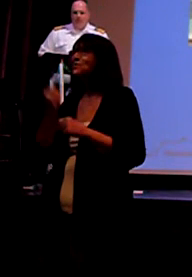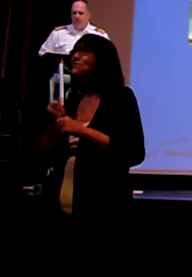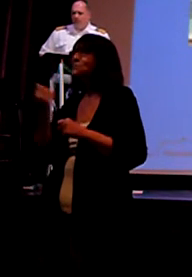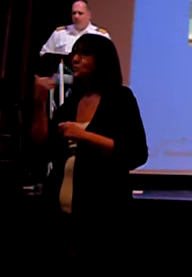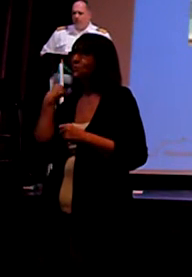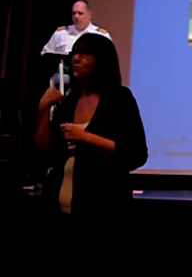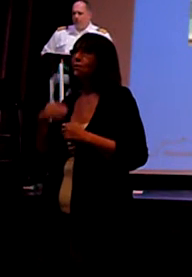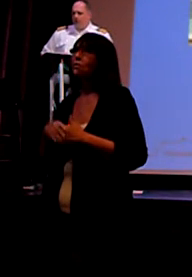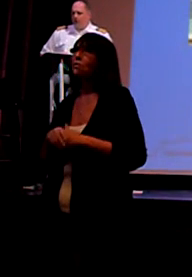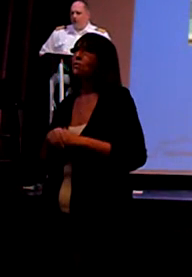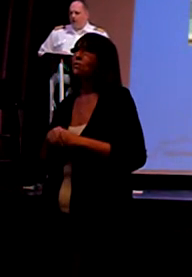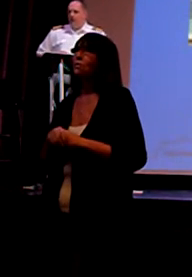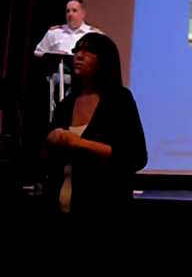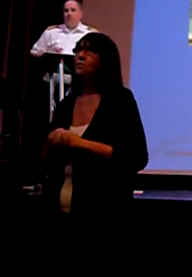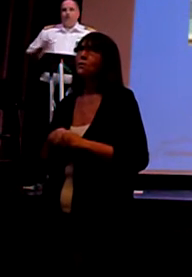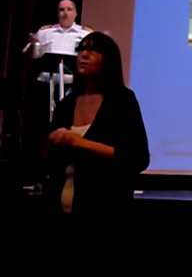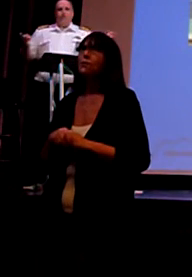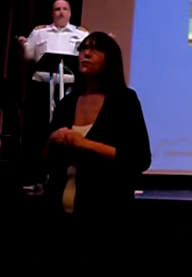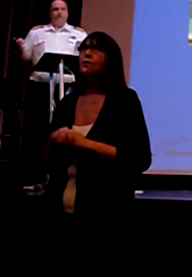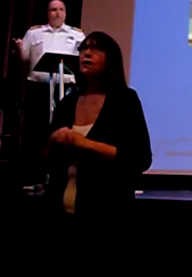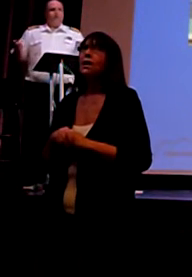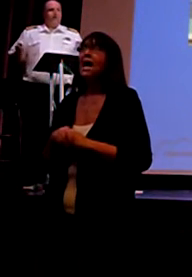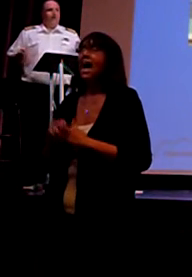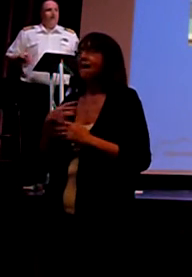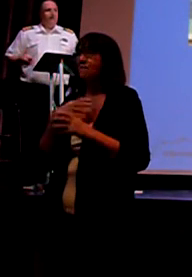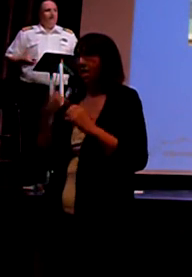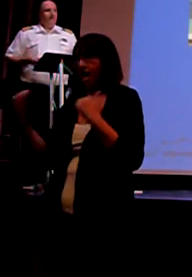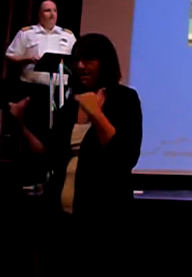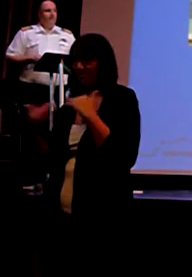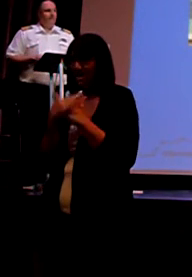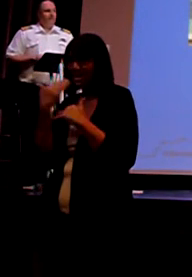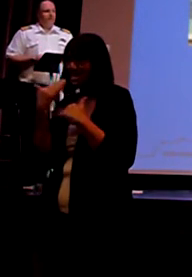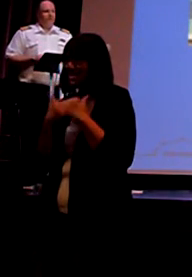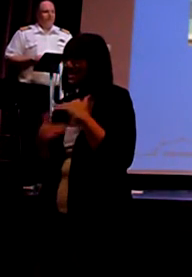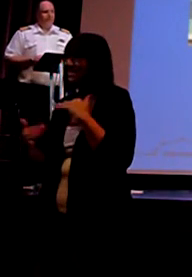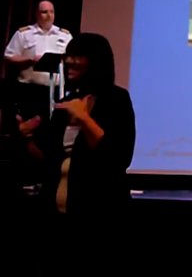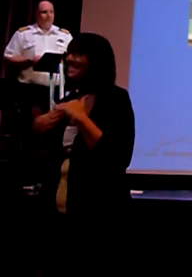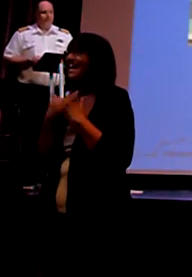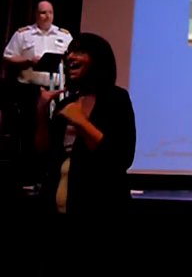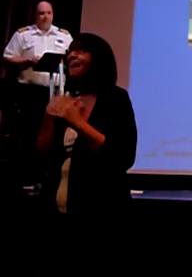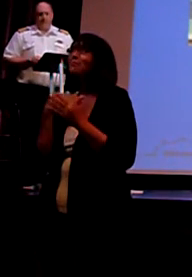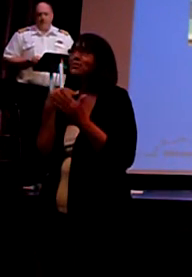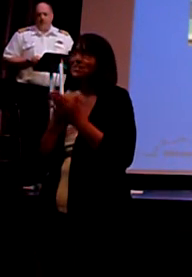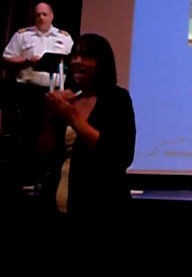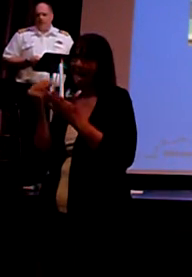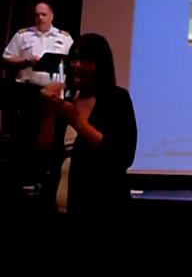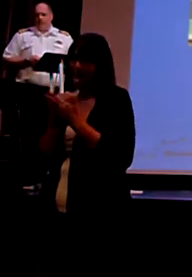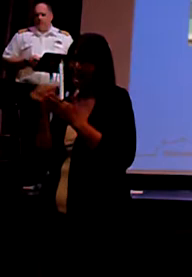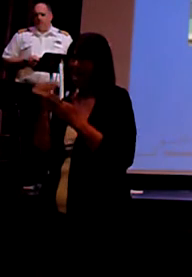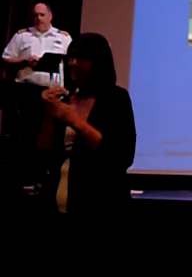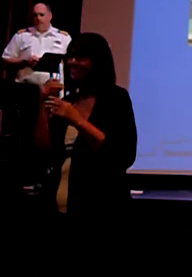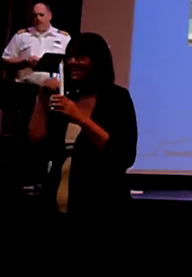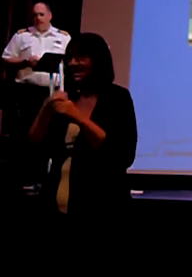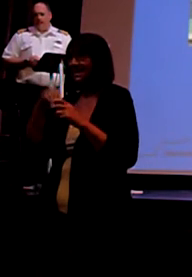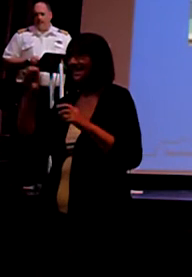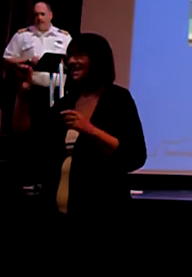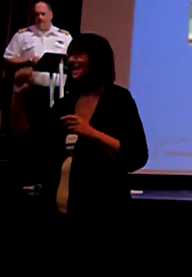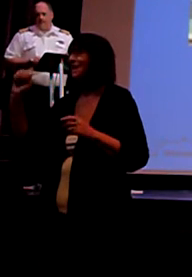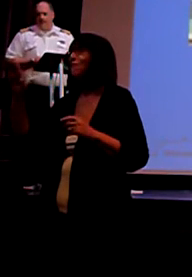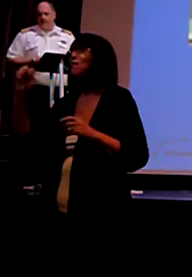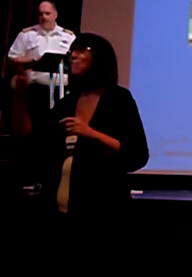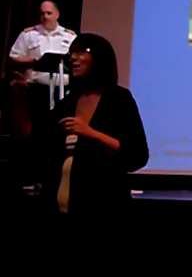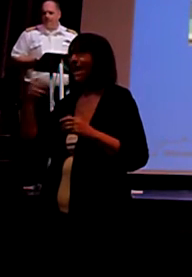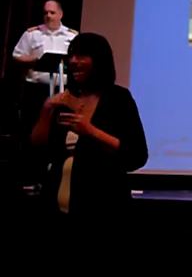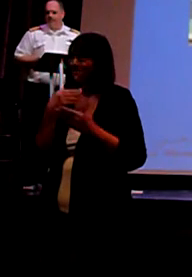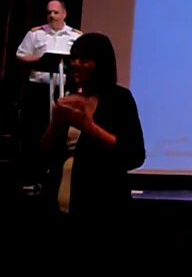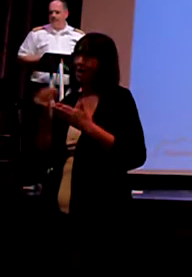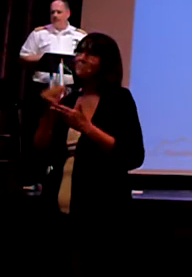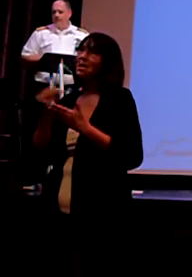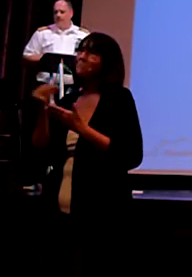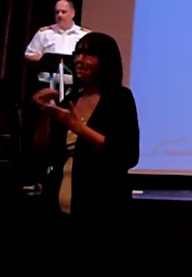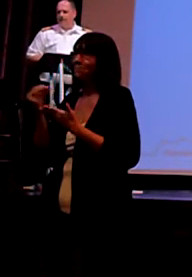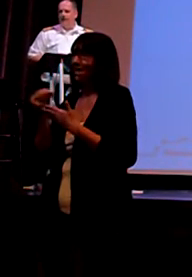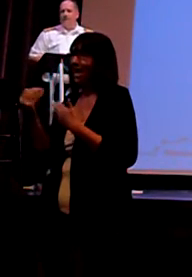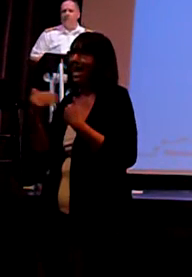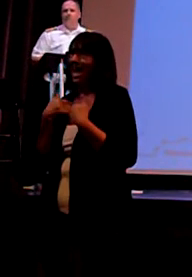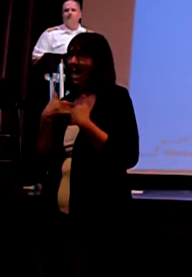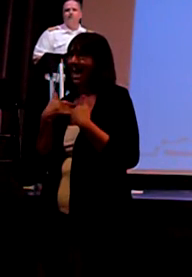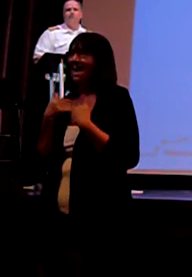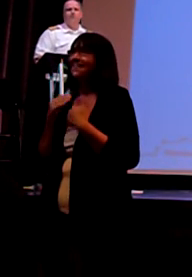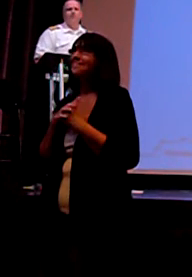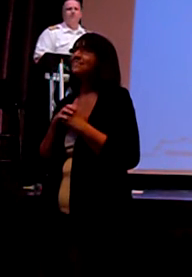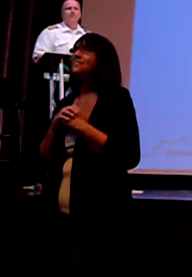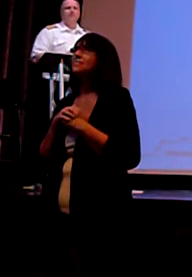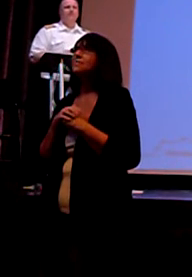A lot of beaches, a lot of shopping, of course, in the Caribbean, And the